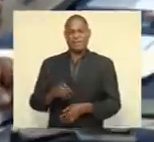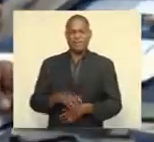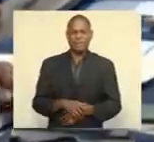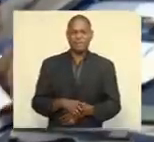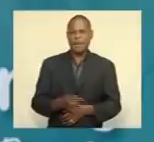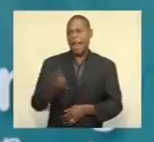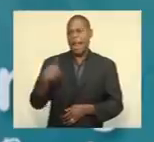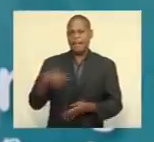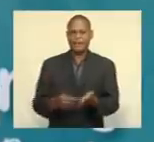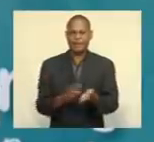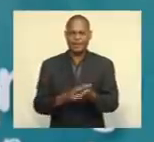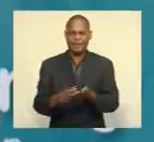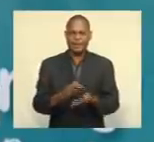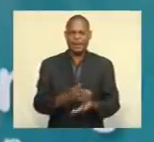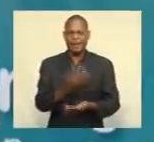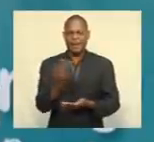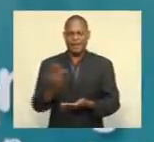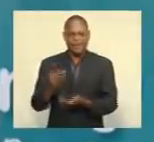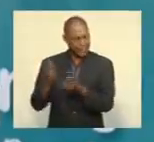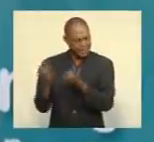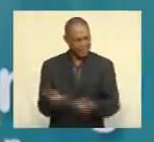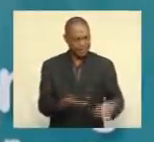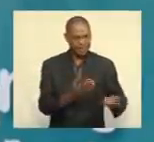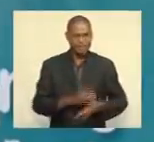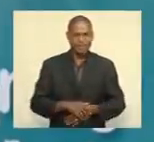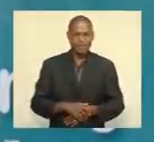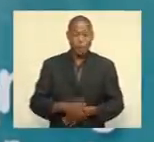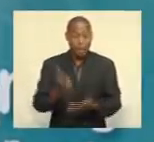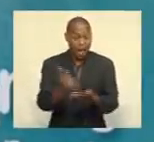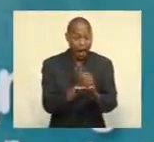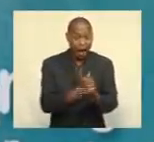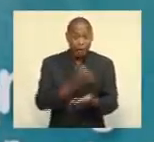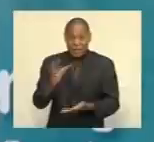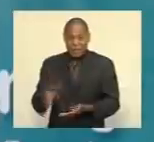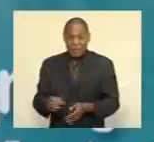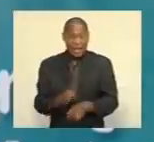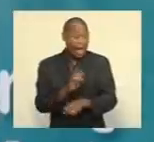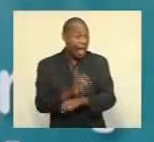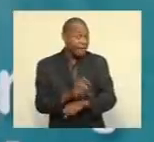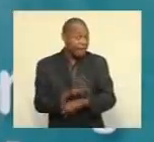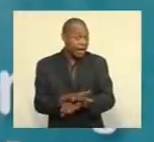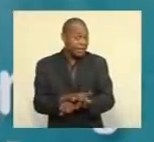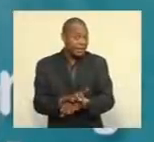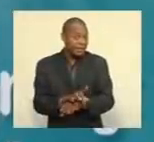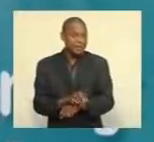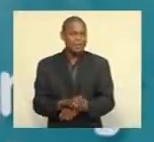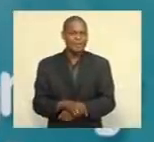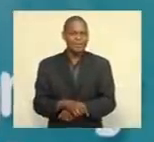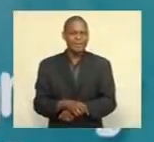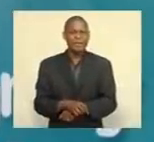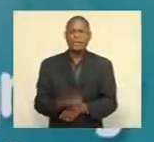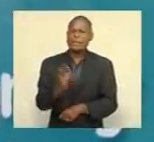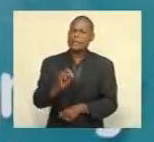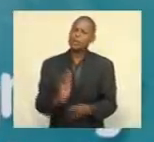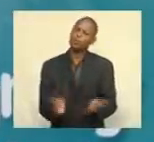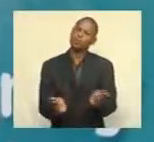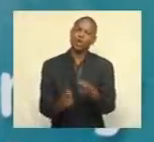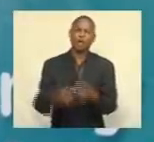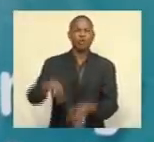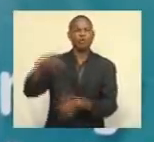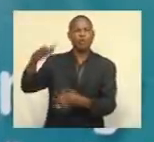Thursday. Our accountant advised us that we had to change auditor. So we had to change